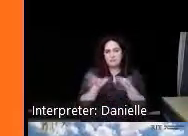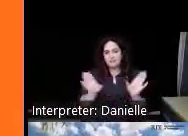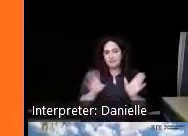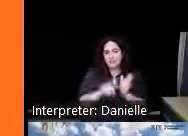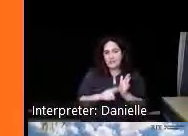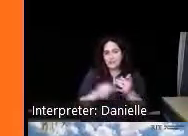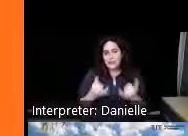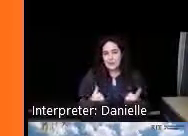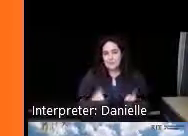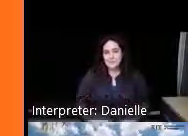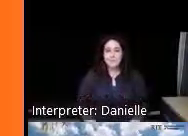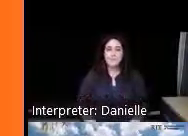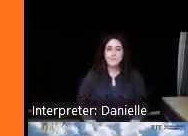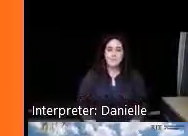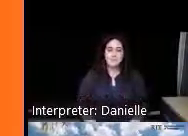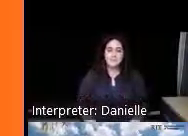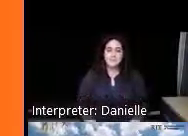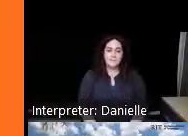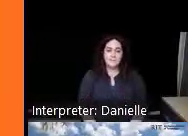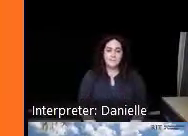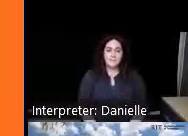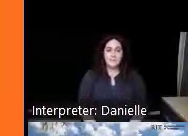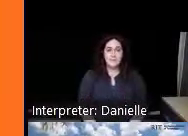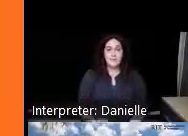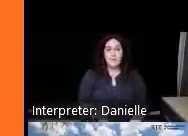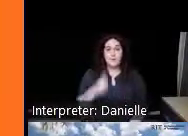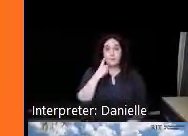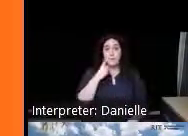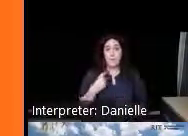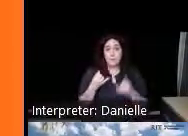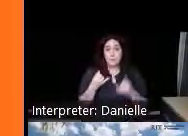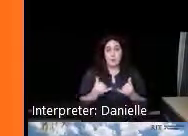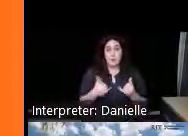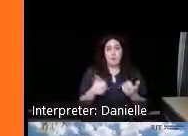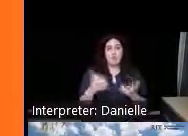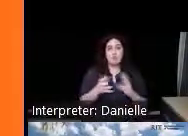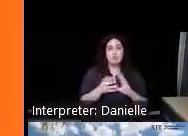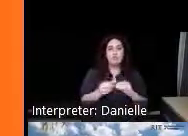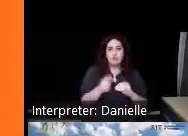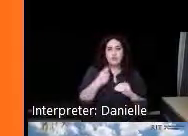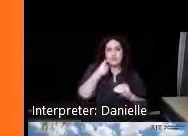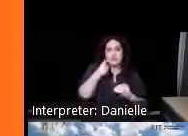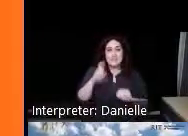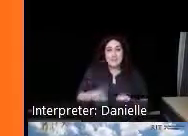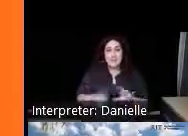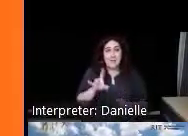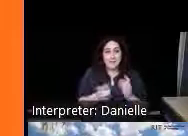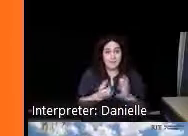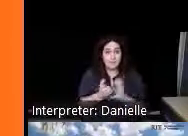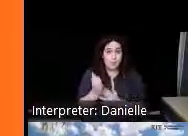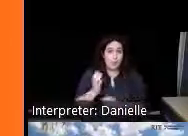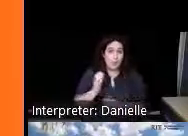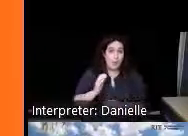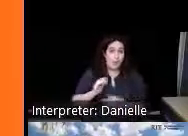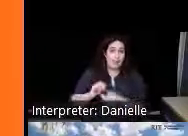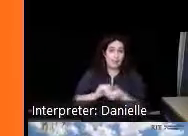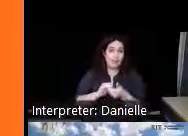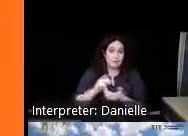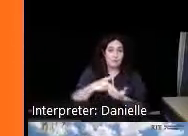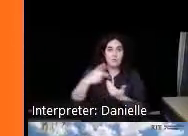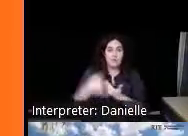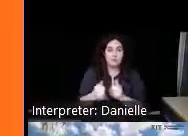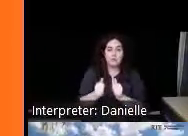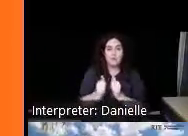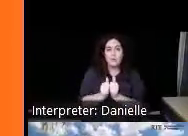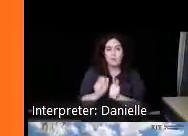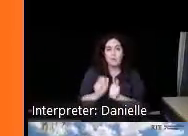but for this talk, I want to share some recent findings from a collaborative project with colleagues from the University of Dundee